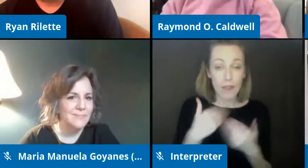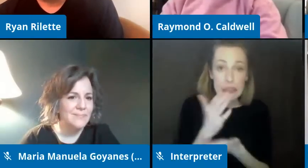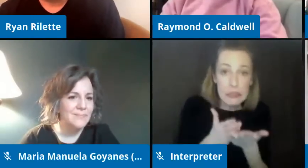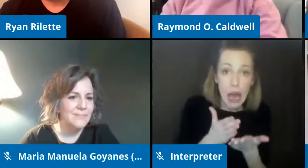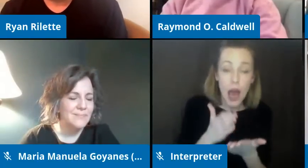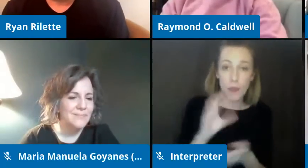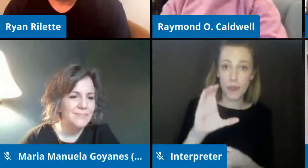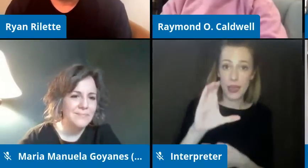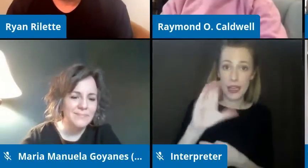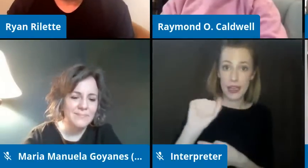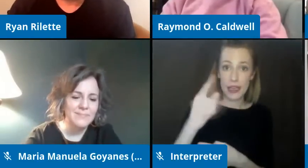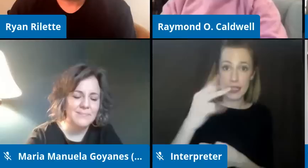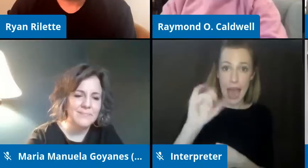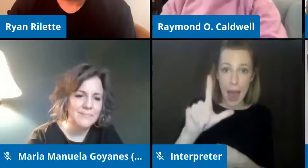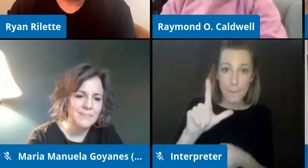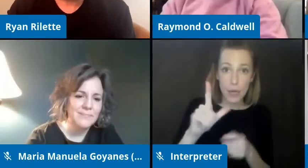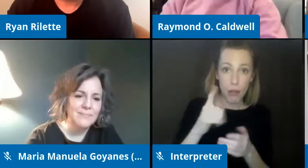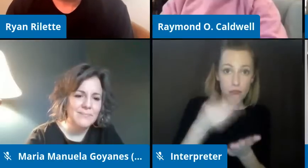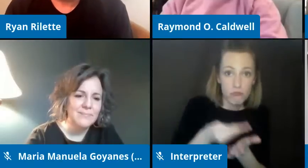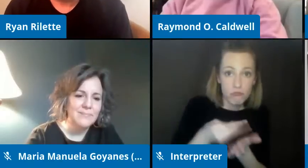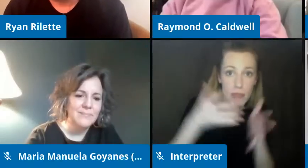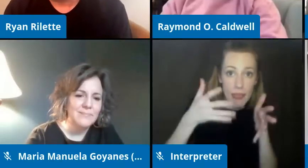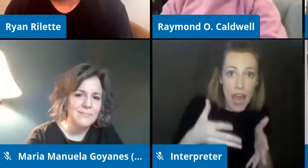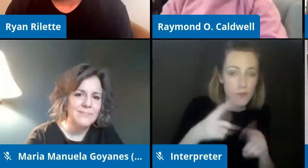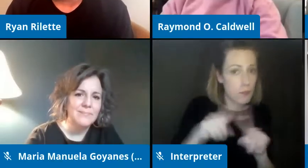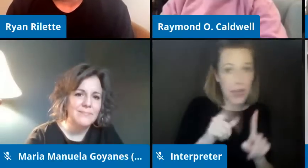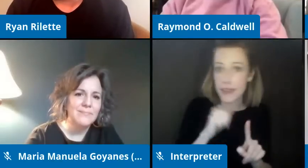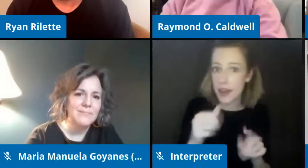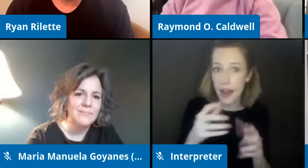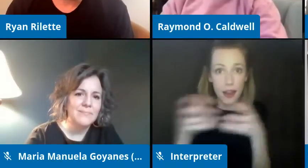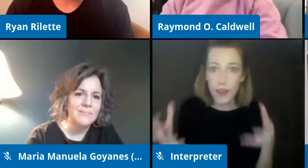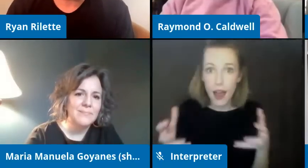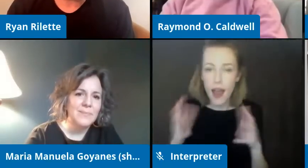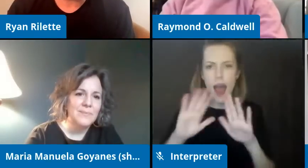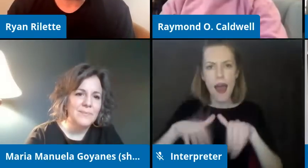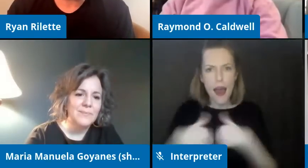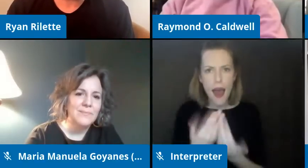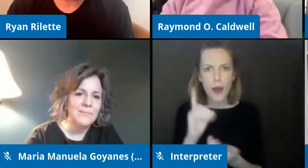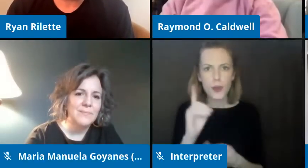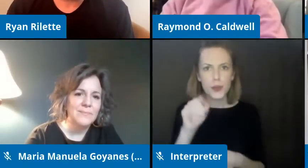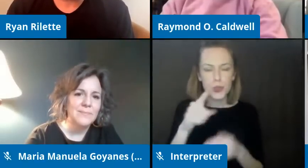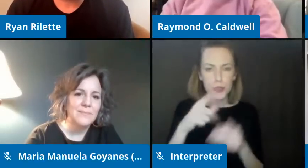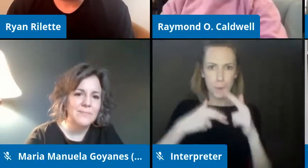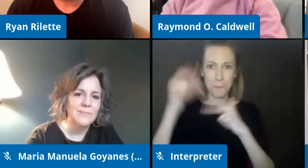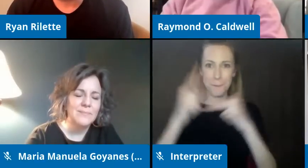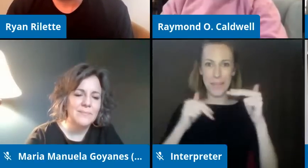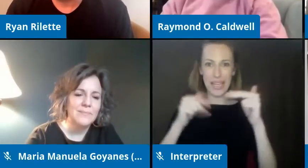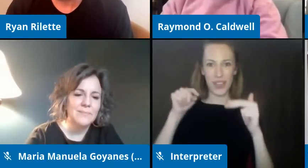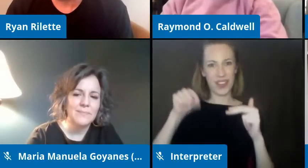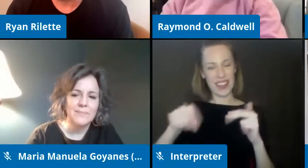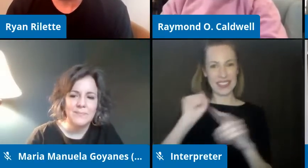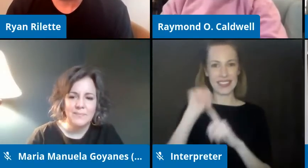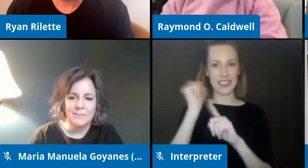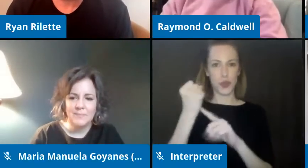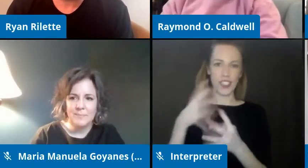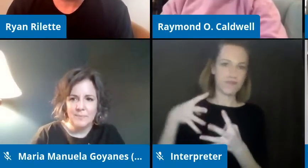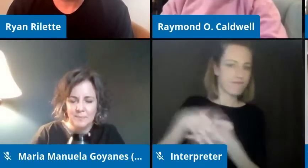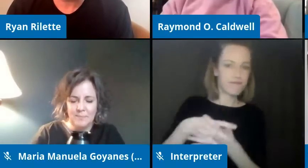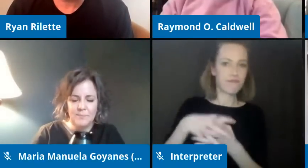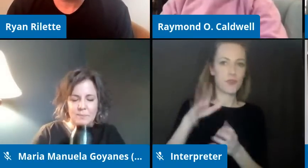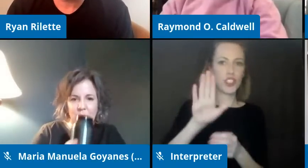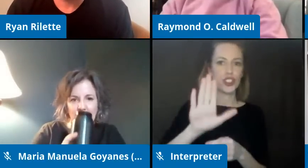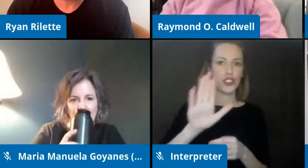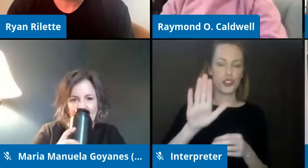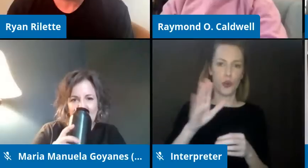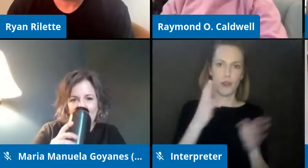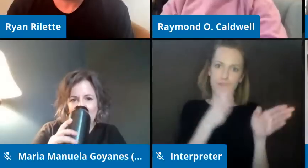How do you build this into the structure of a nonprofit theater? Peter, I don't know. I mean, sort of to what a lot of people have been saying, I don't know that